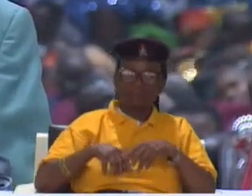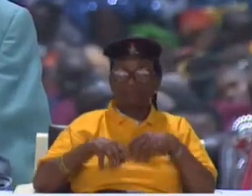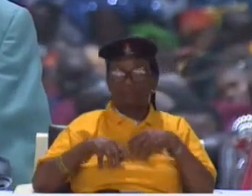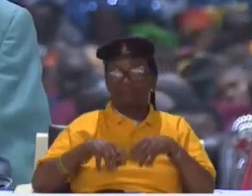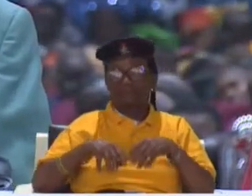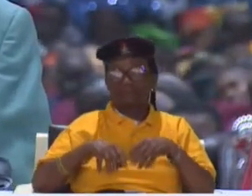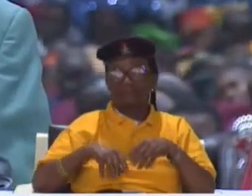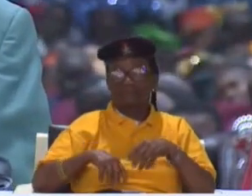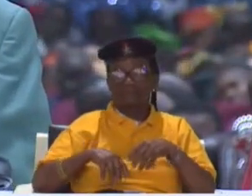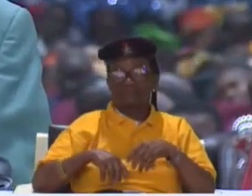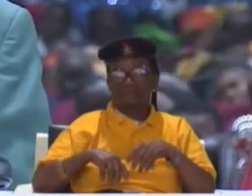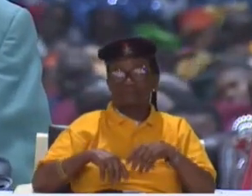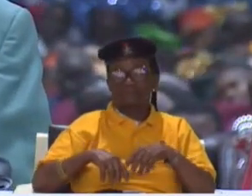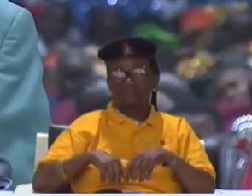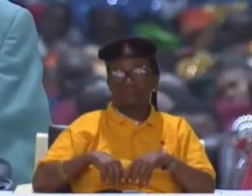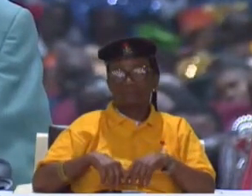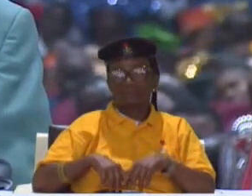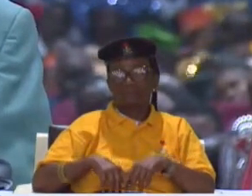over.